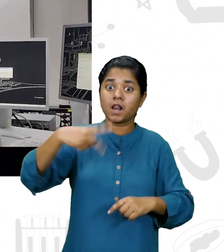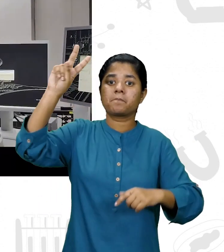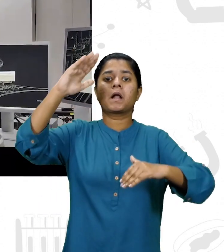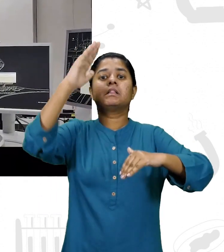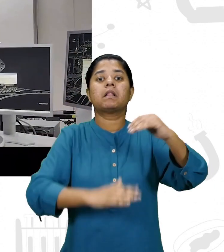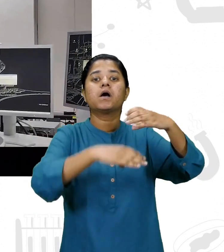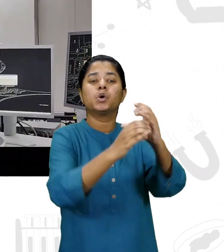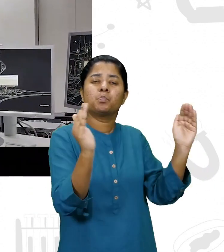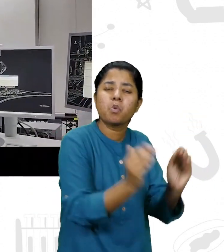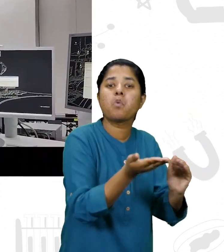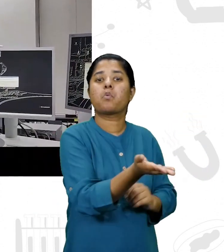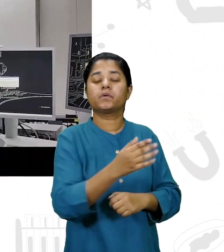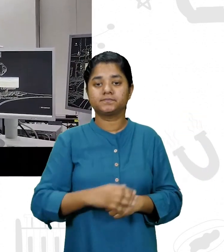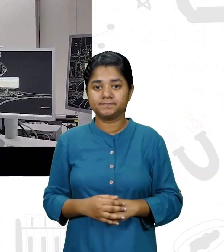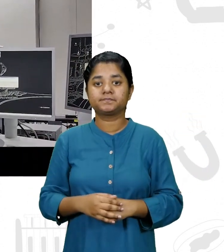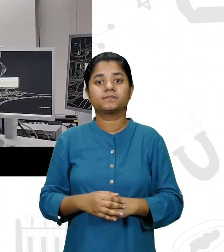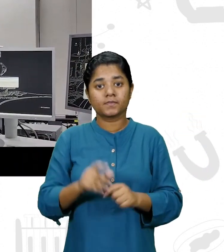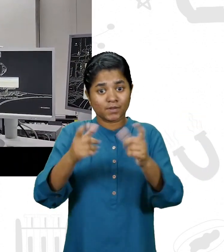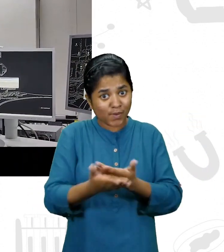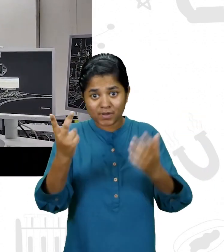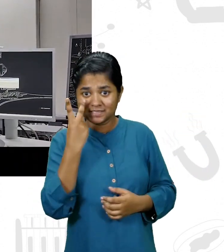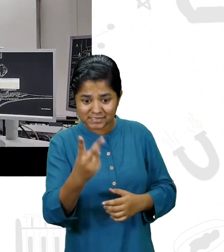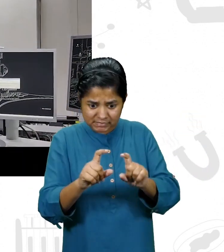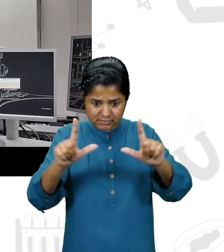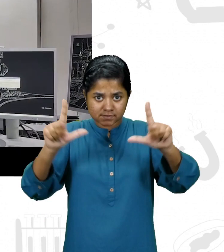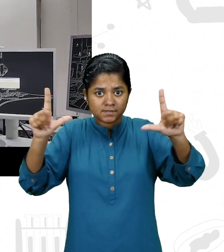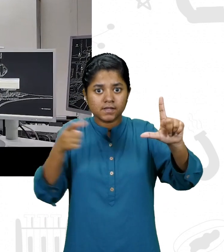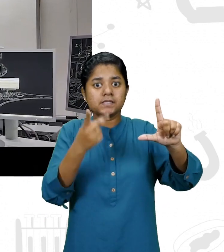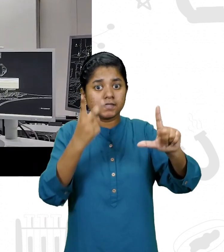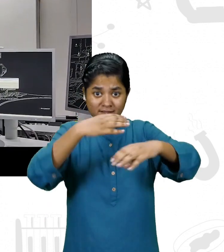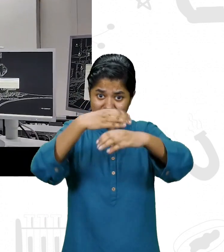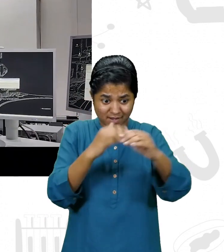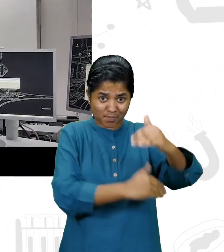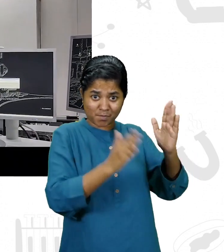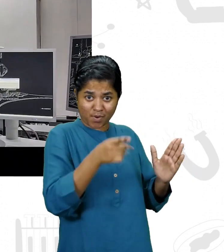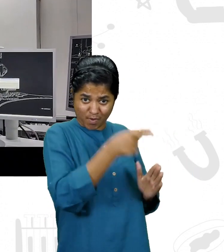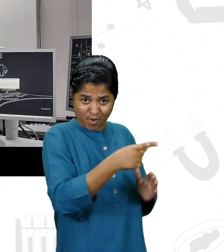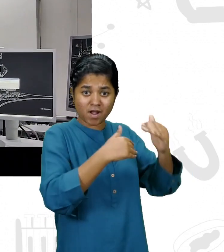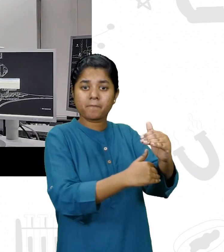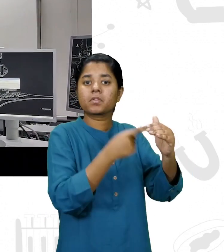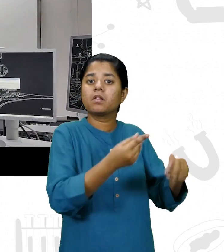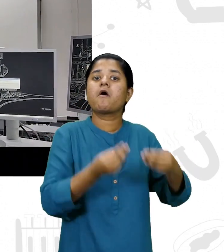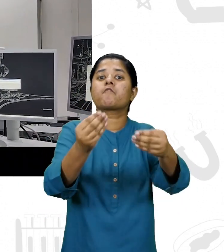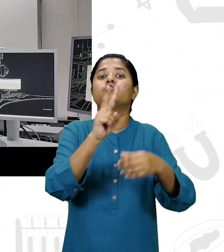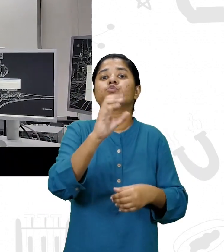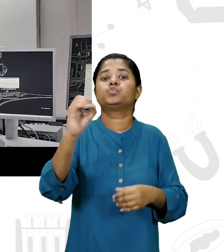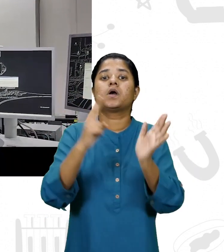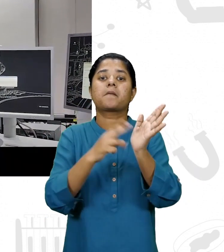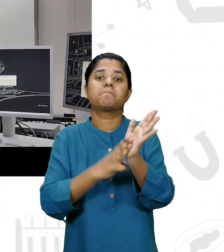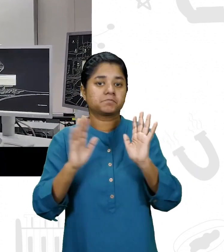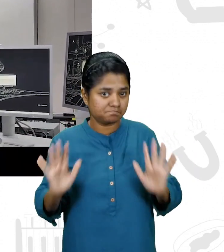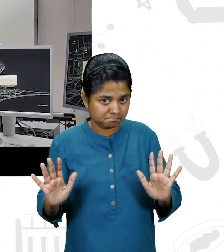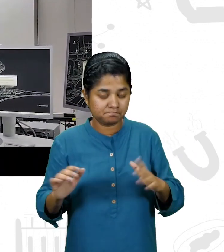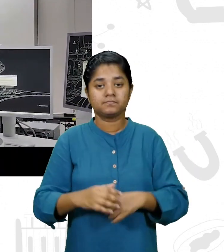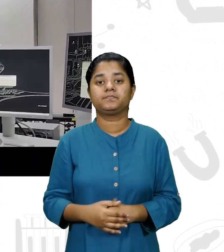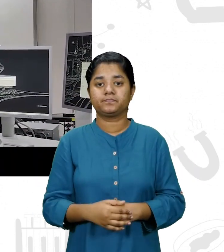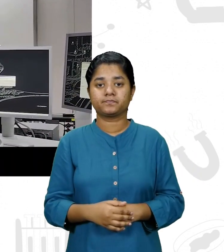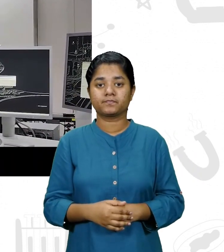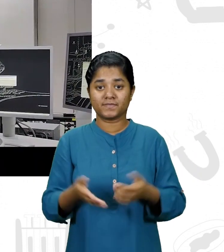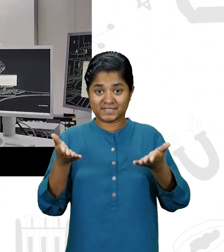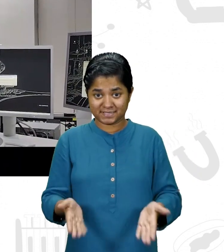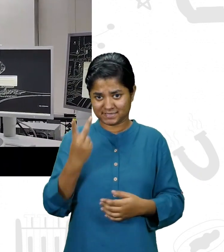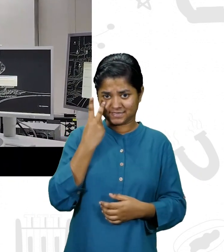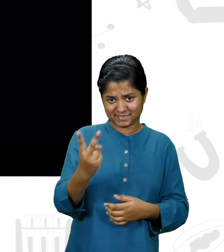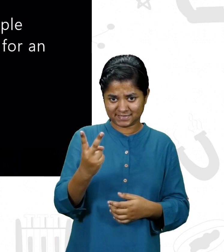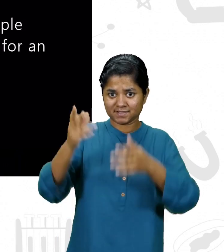So in terms of resolution or clarity, the compound microscope gives you 200 nanometer. Here it gives